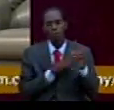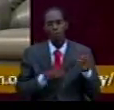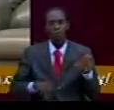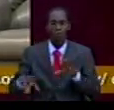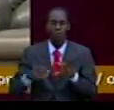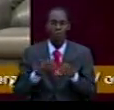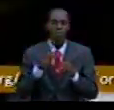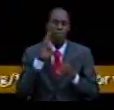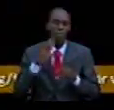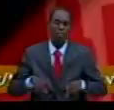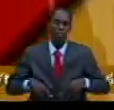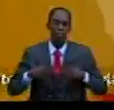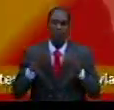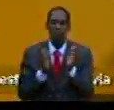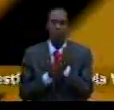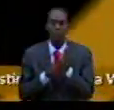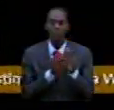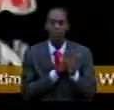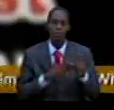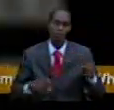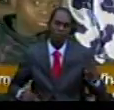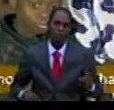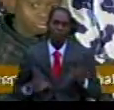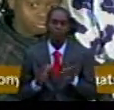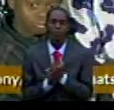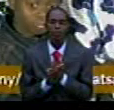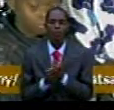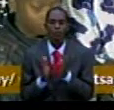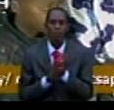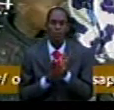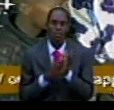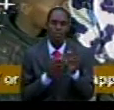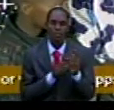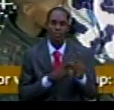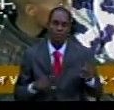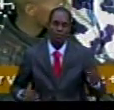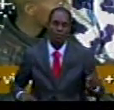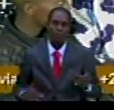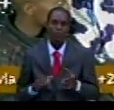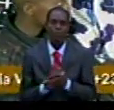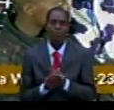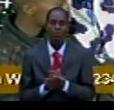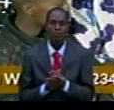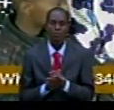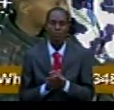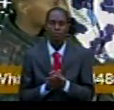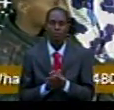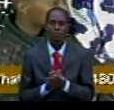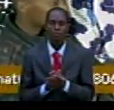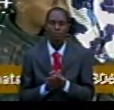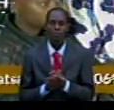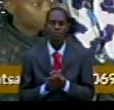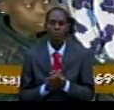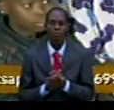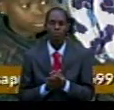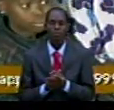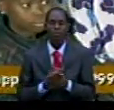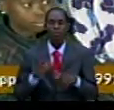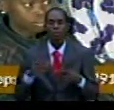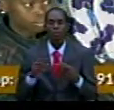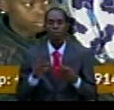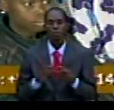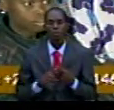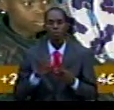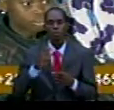Lord. Brethren, praise thy Lord. I will take you to Ejigbo in Lagos State